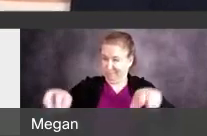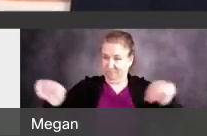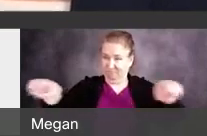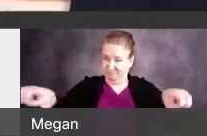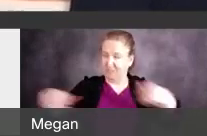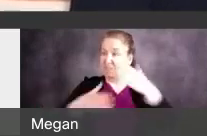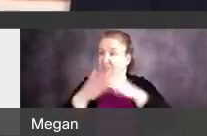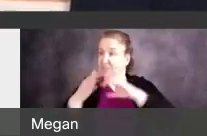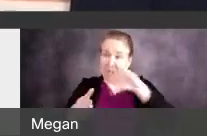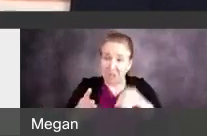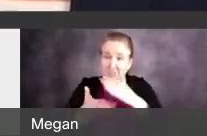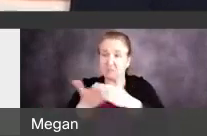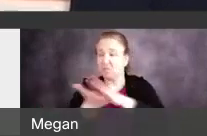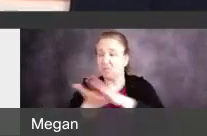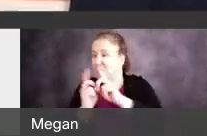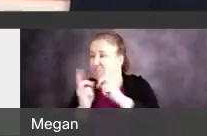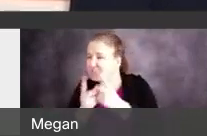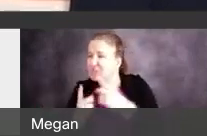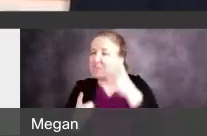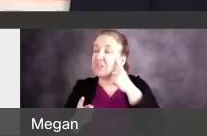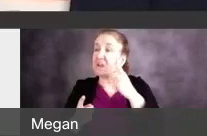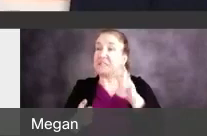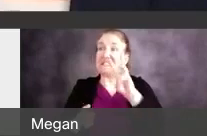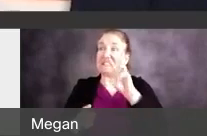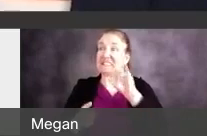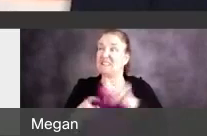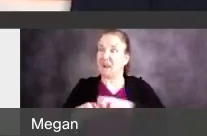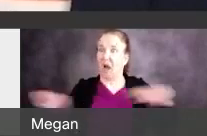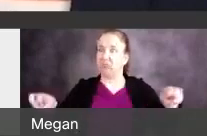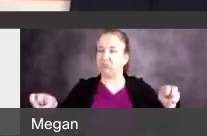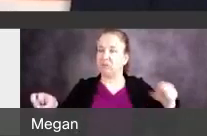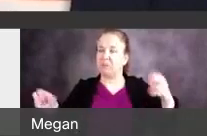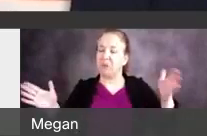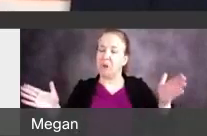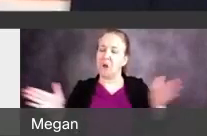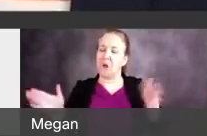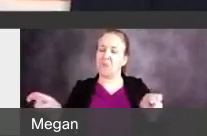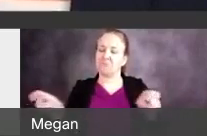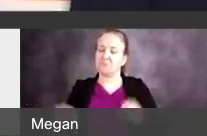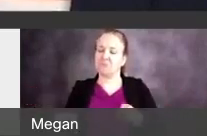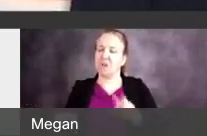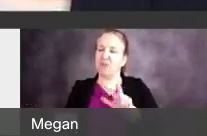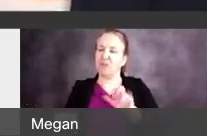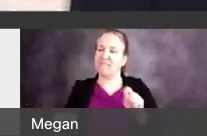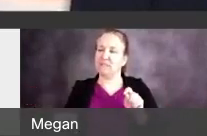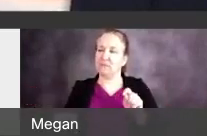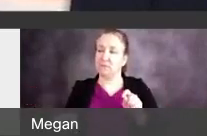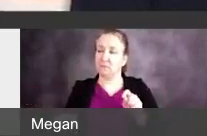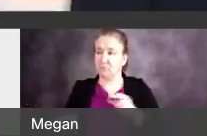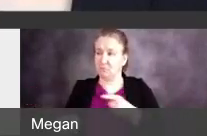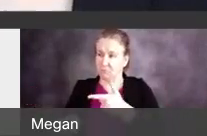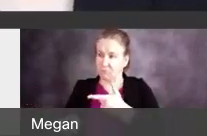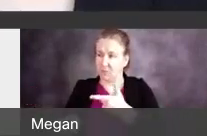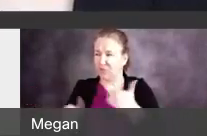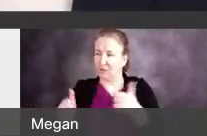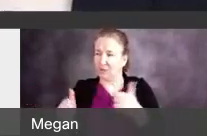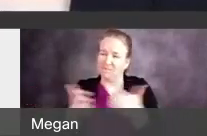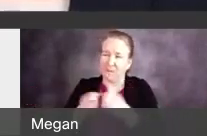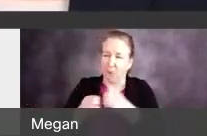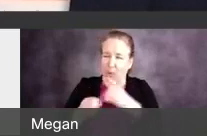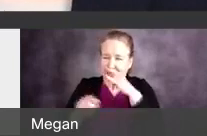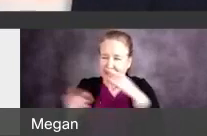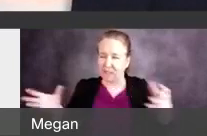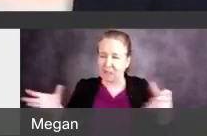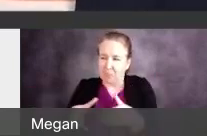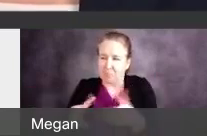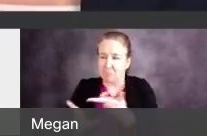start to look at 3 feet instead of 6 feet in order to get more children into classrooms? Yeah. That question